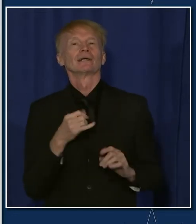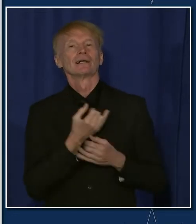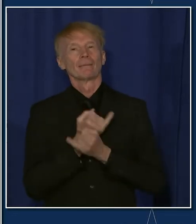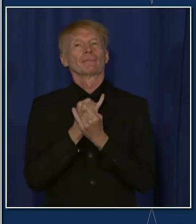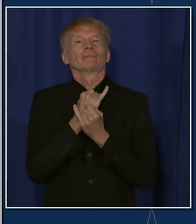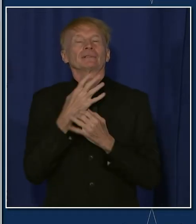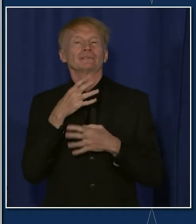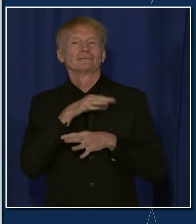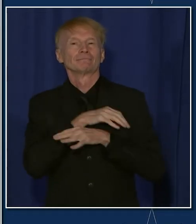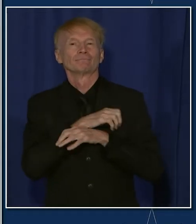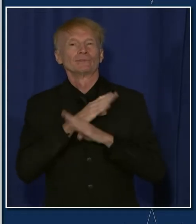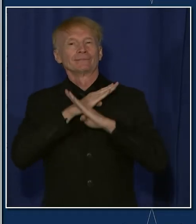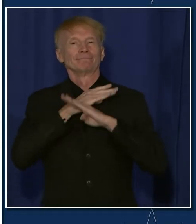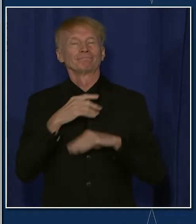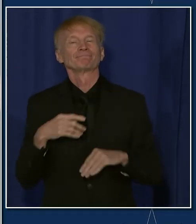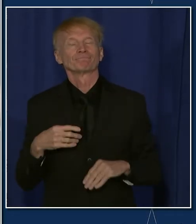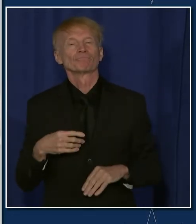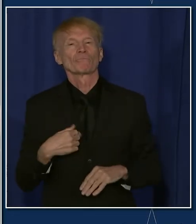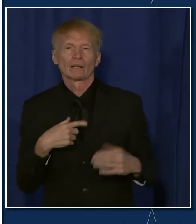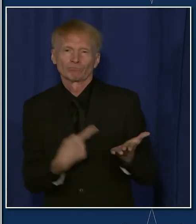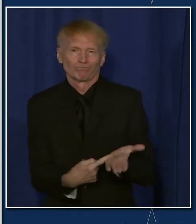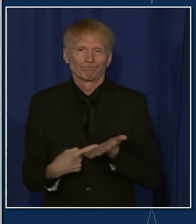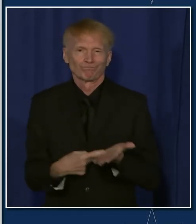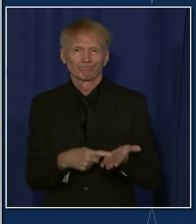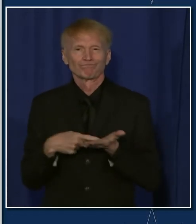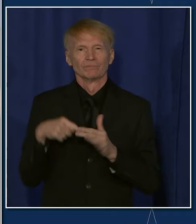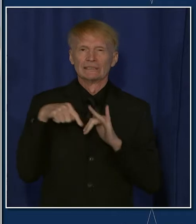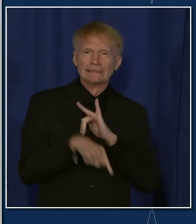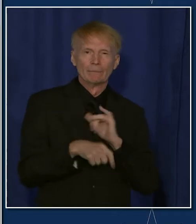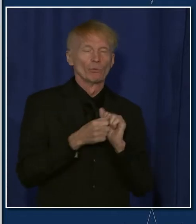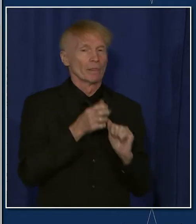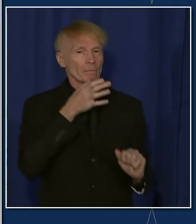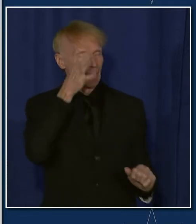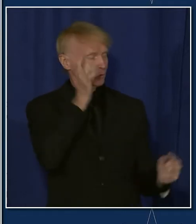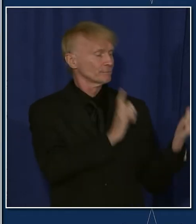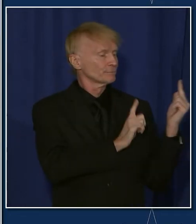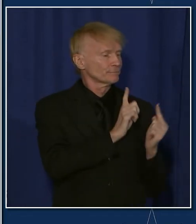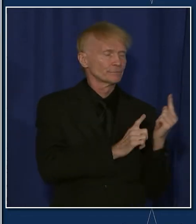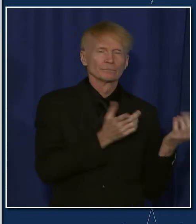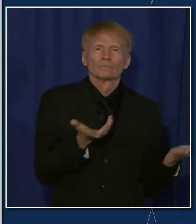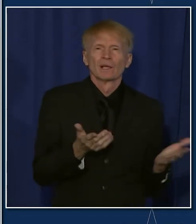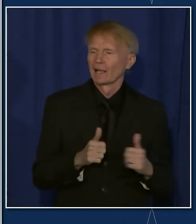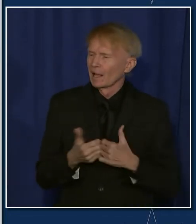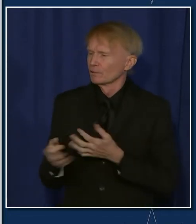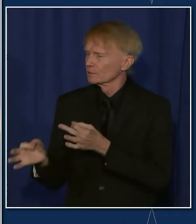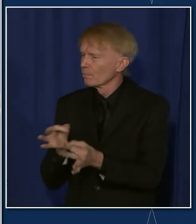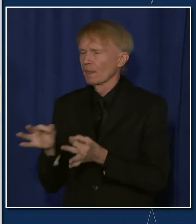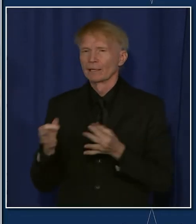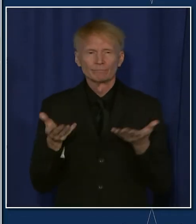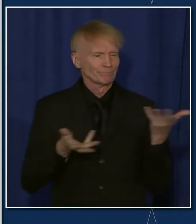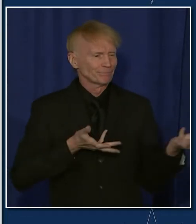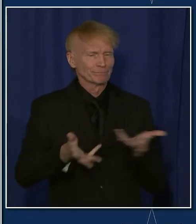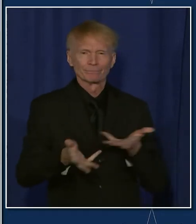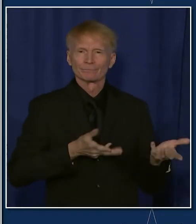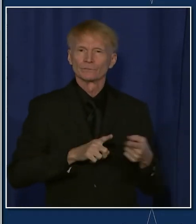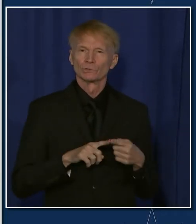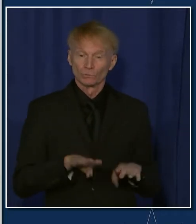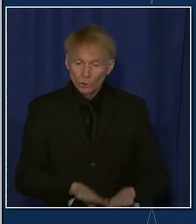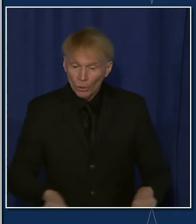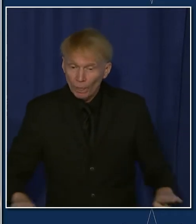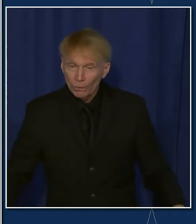extensive conversations with parents as how to explain the COVID-19 vaccines and what it is to get them for their